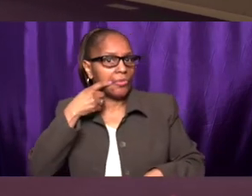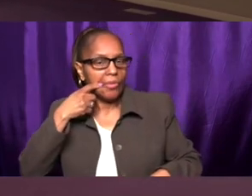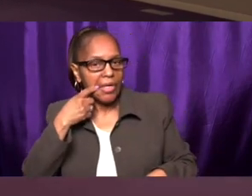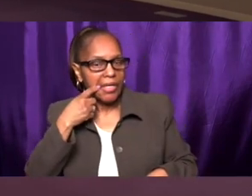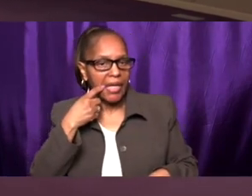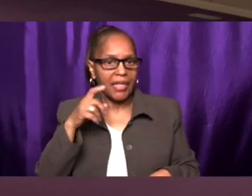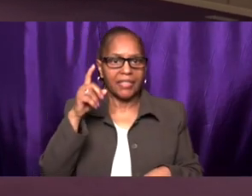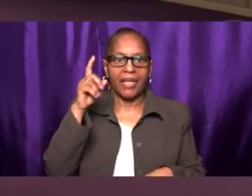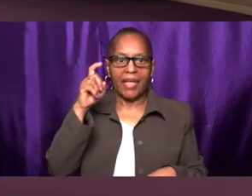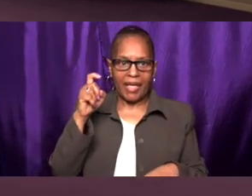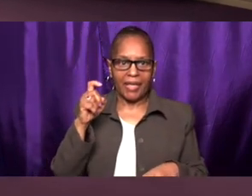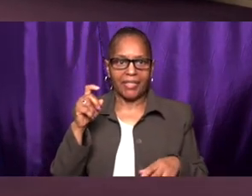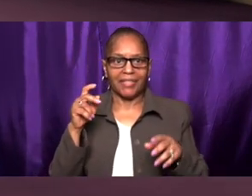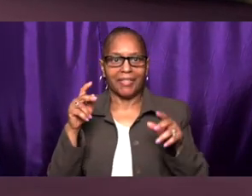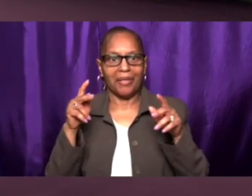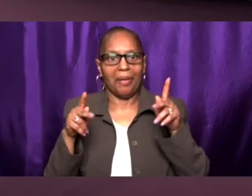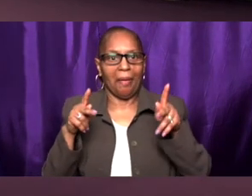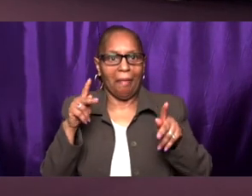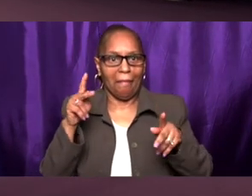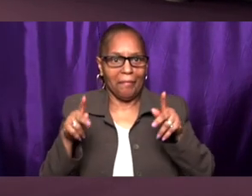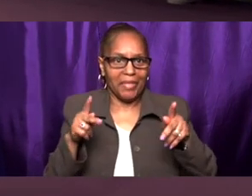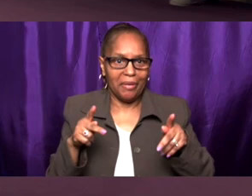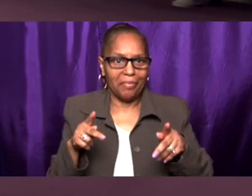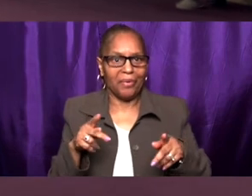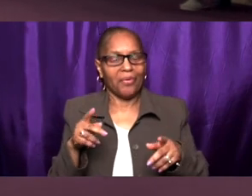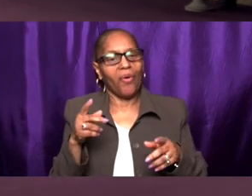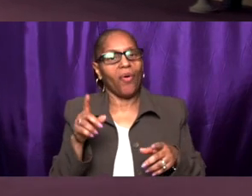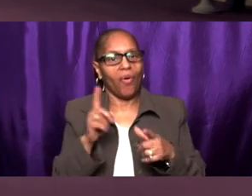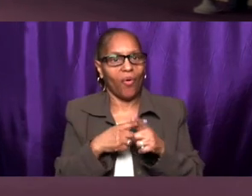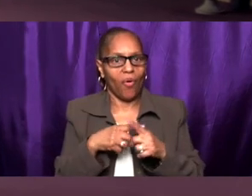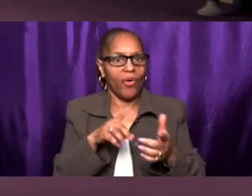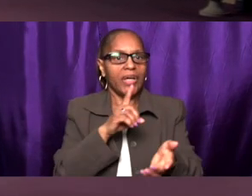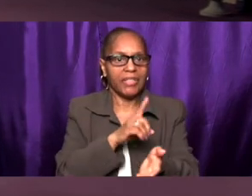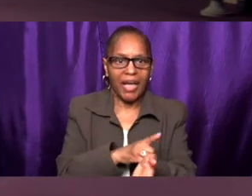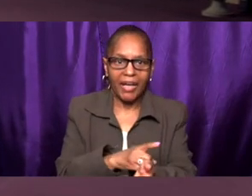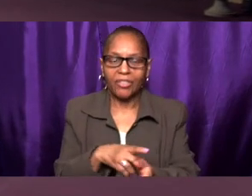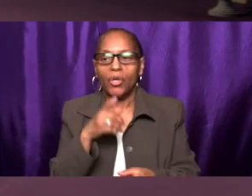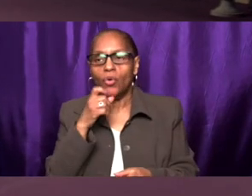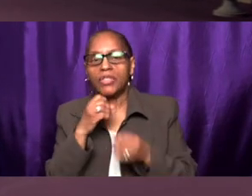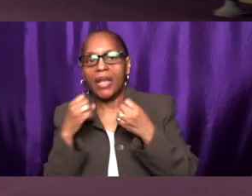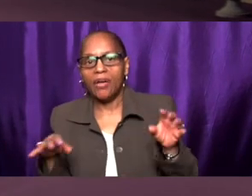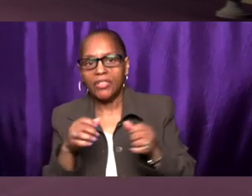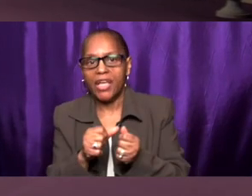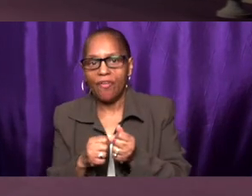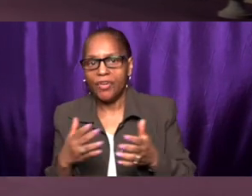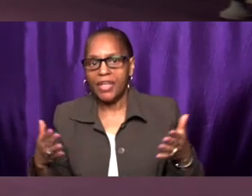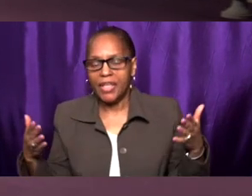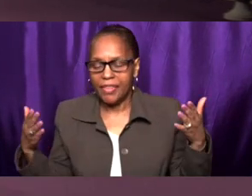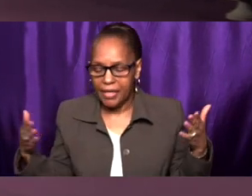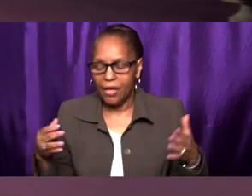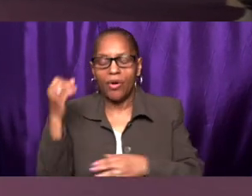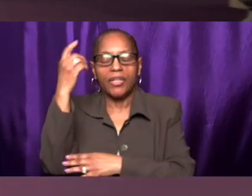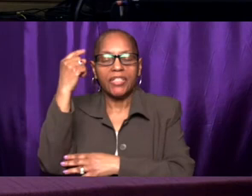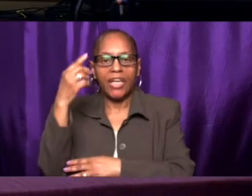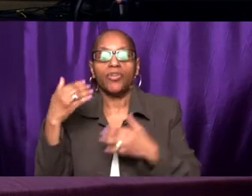ex-crazy folk who have been, I want some doctors who have been bankrupt and understand you can have it all, but then you